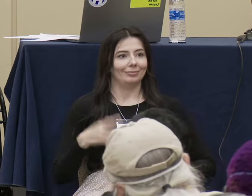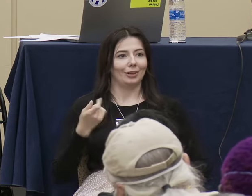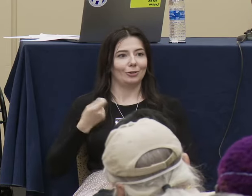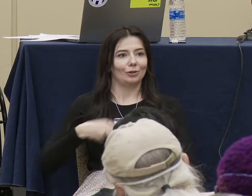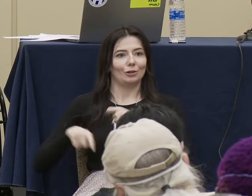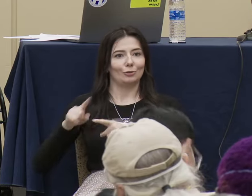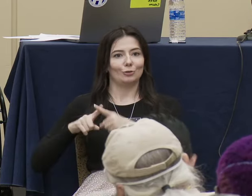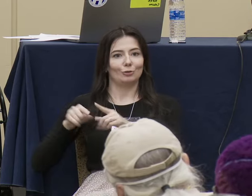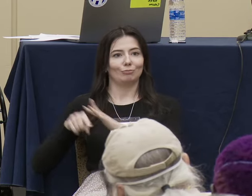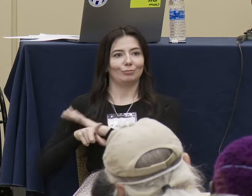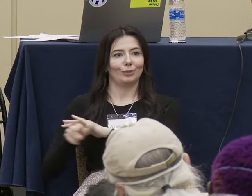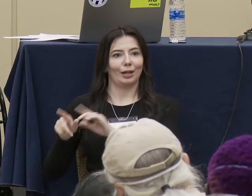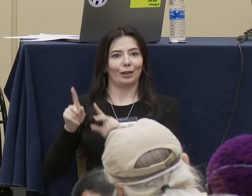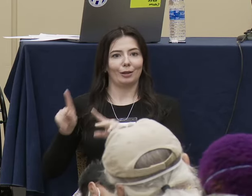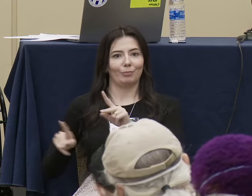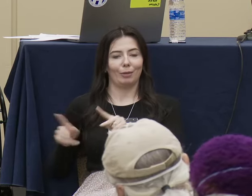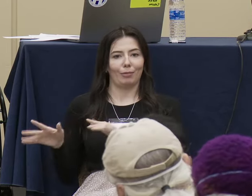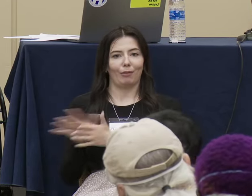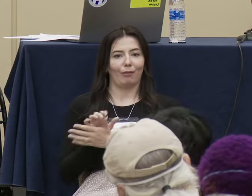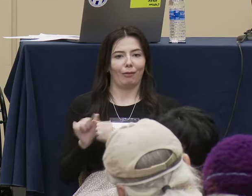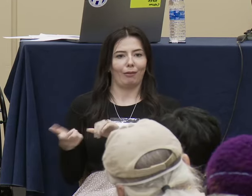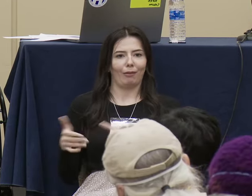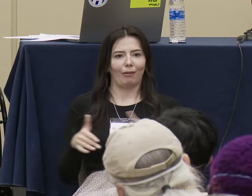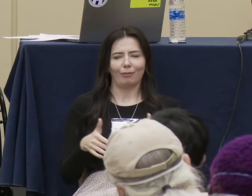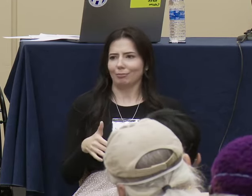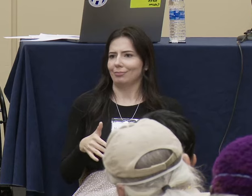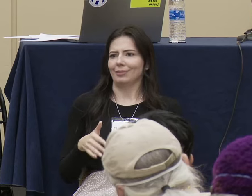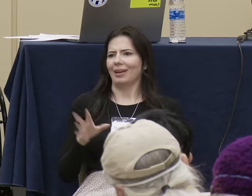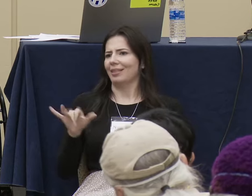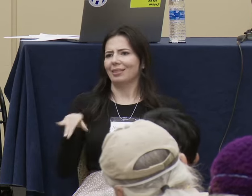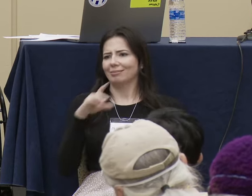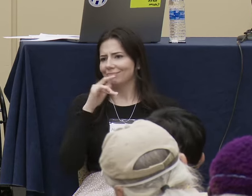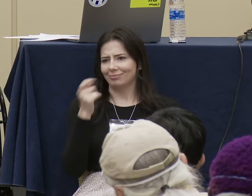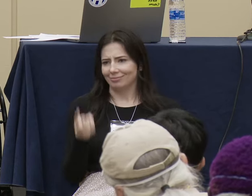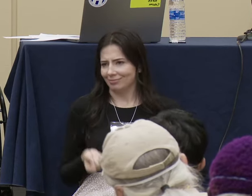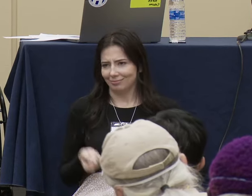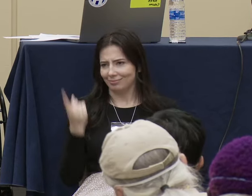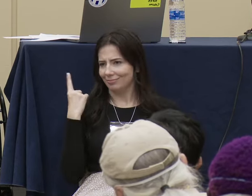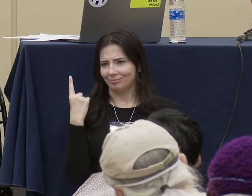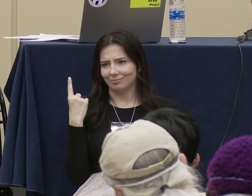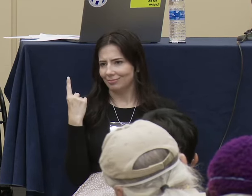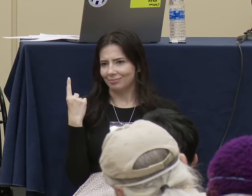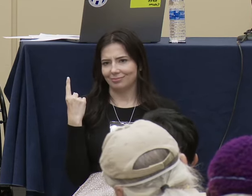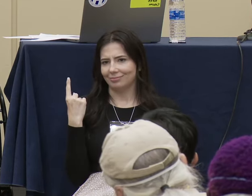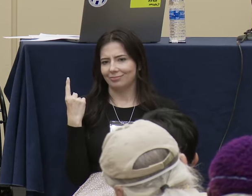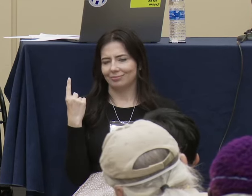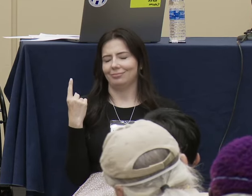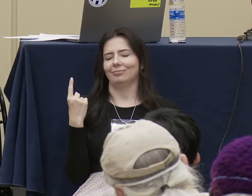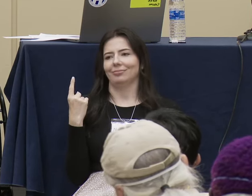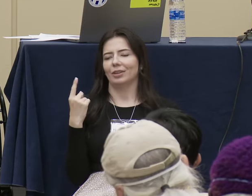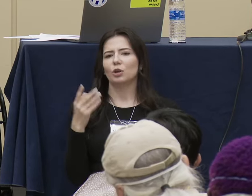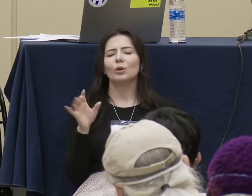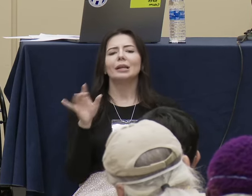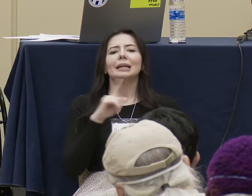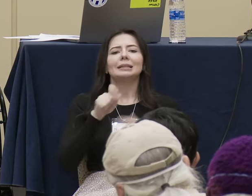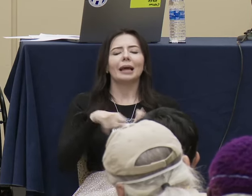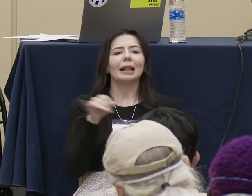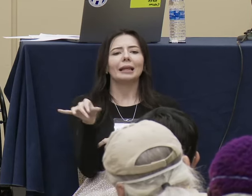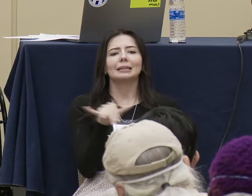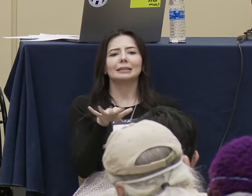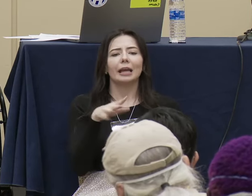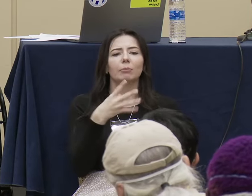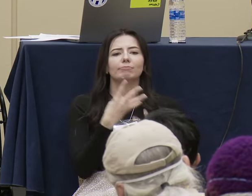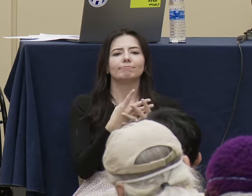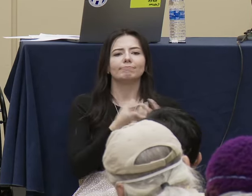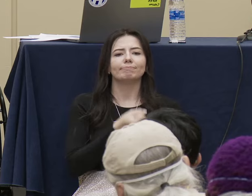be, you know, that is nonsensical, right? So, I mean, we should exactly do the same with incarceration. It should make no sense